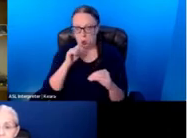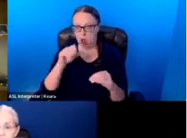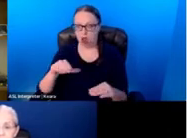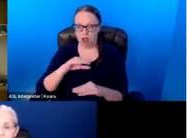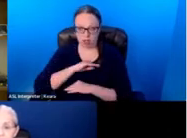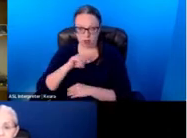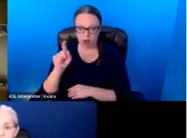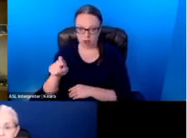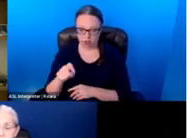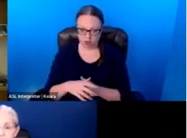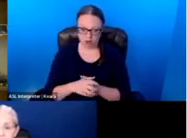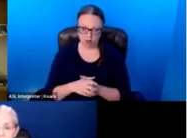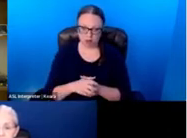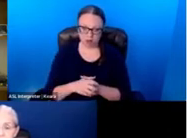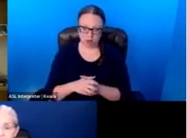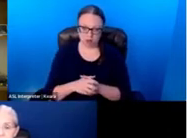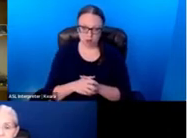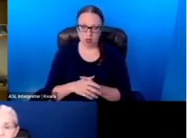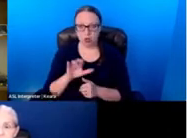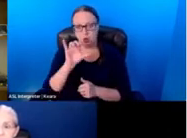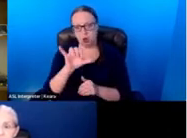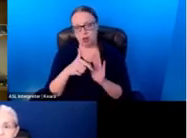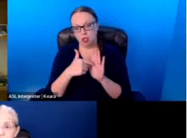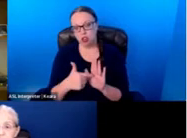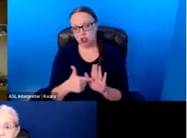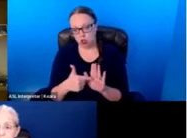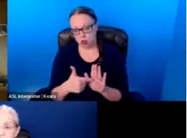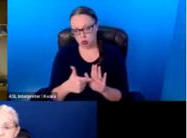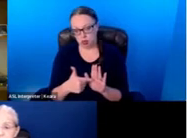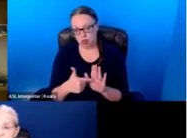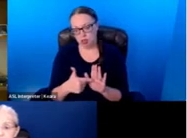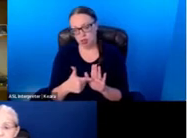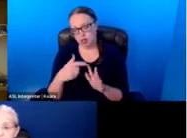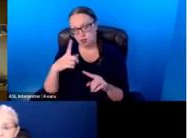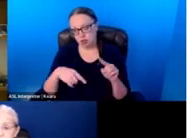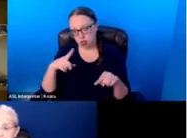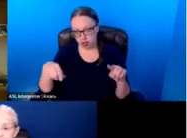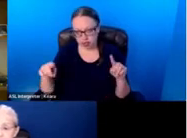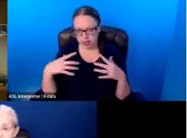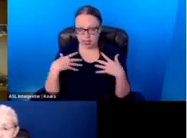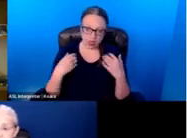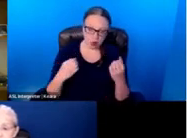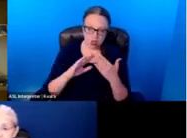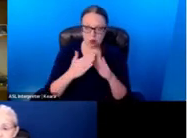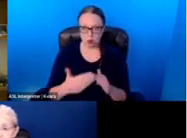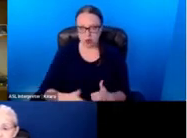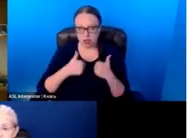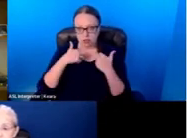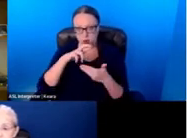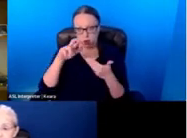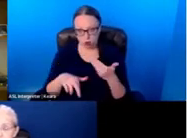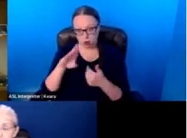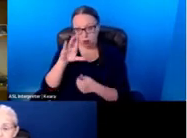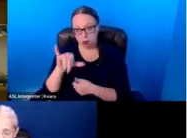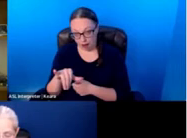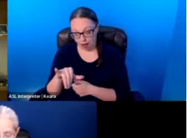what this figure summarizes is the prevalence of the various health and community living outcomes by